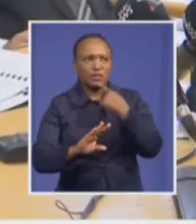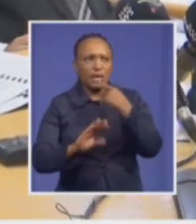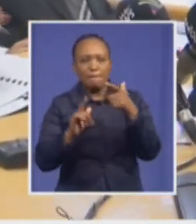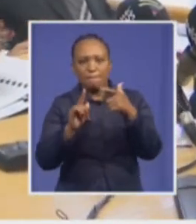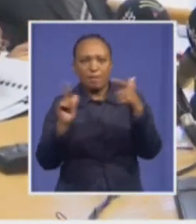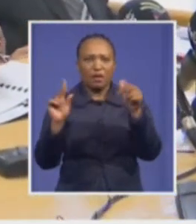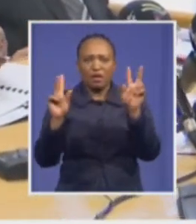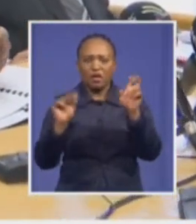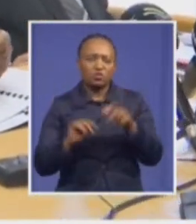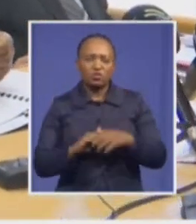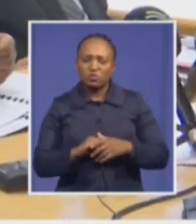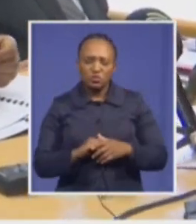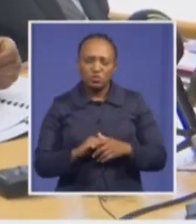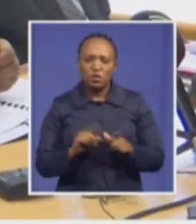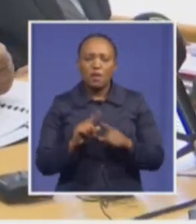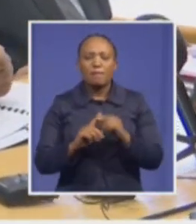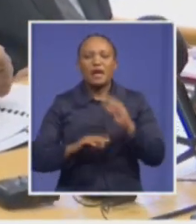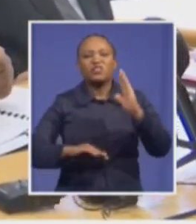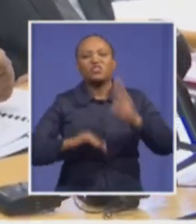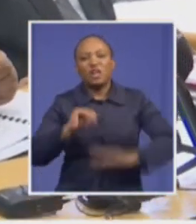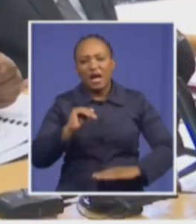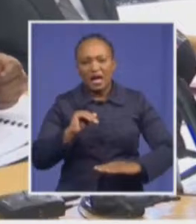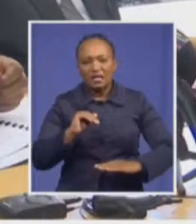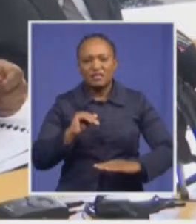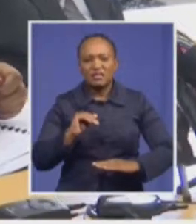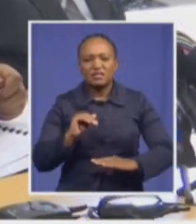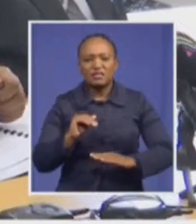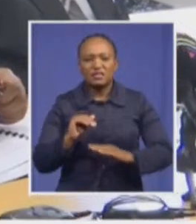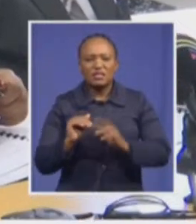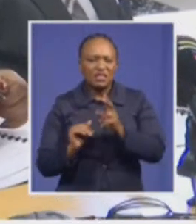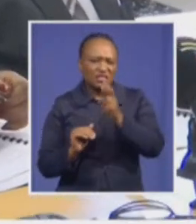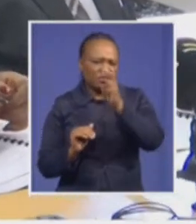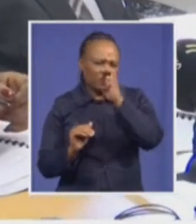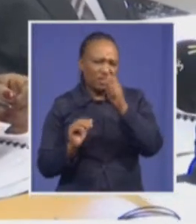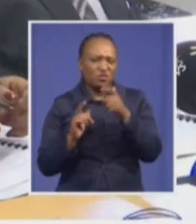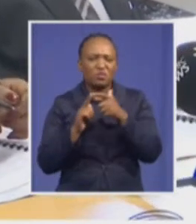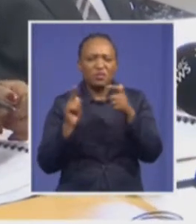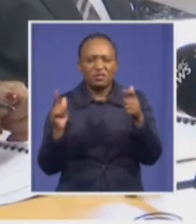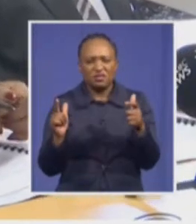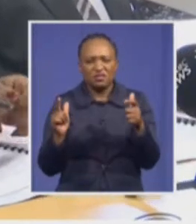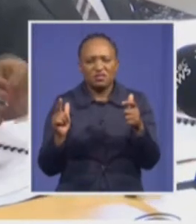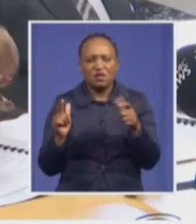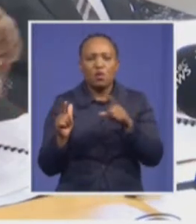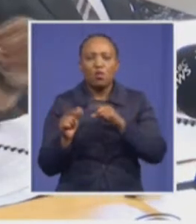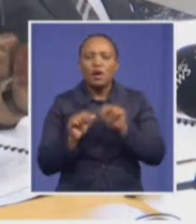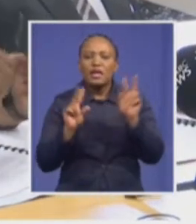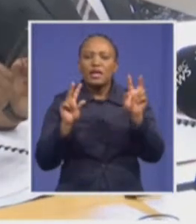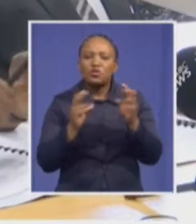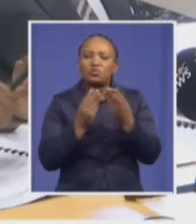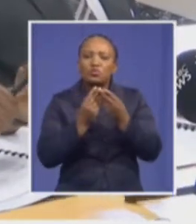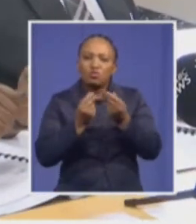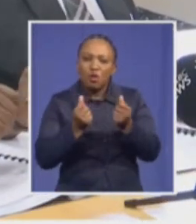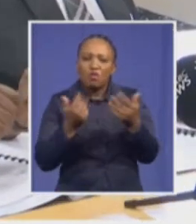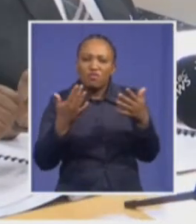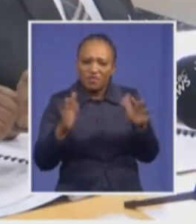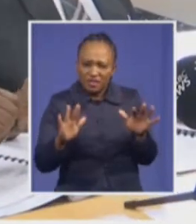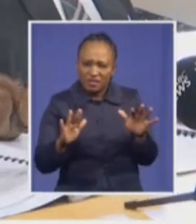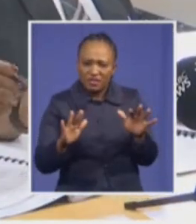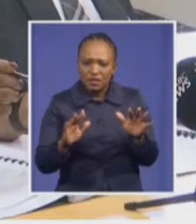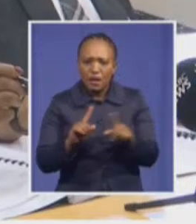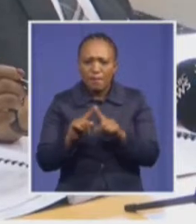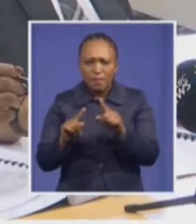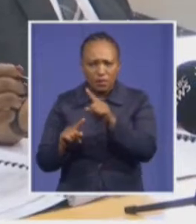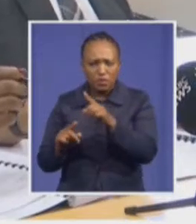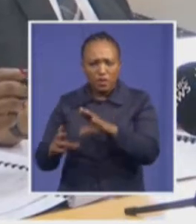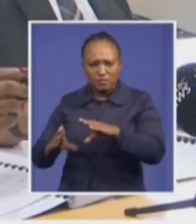are harsh because this issue is settled. But you do appreciate that the Group Chief Executive Officer